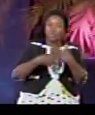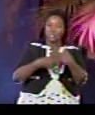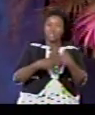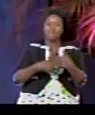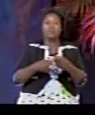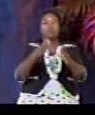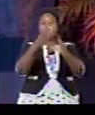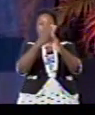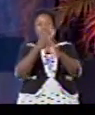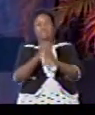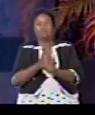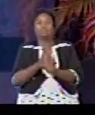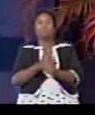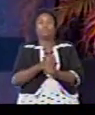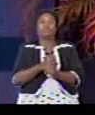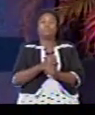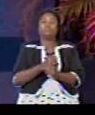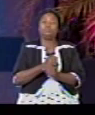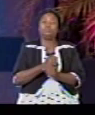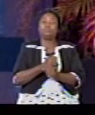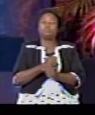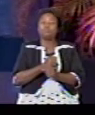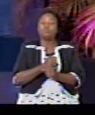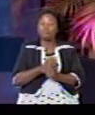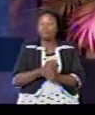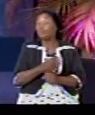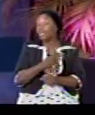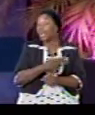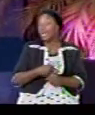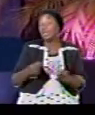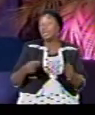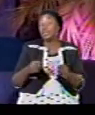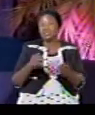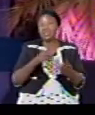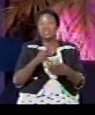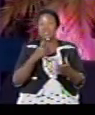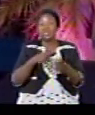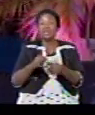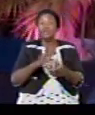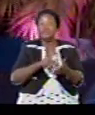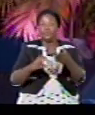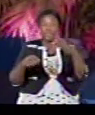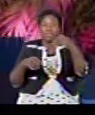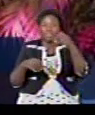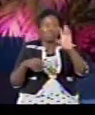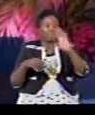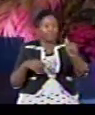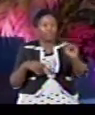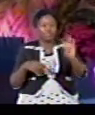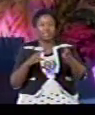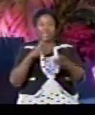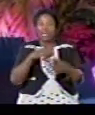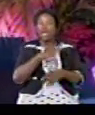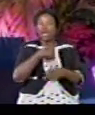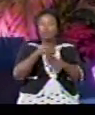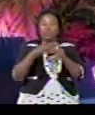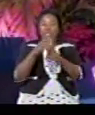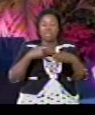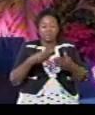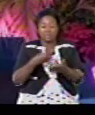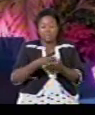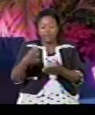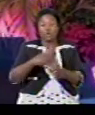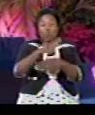chapter 15, verse 14. And when he had spent all, there arose a mighty